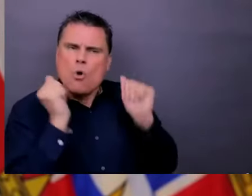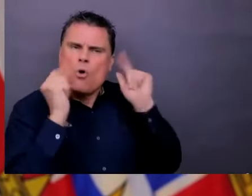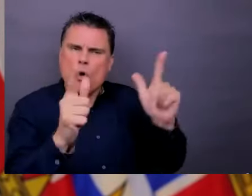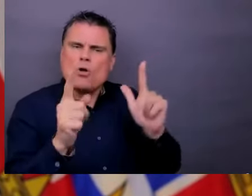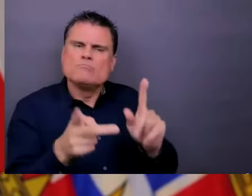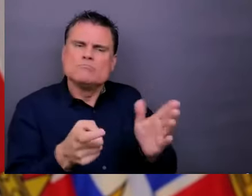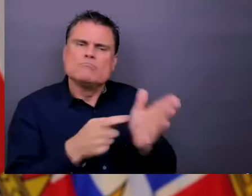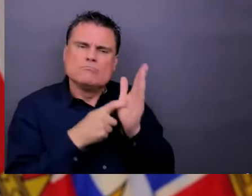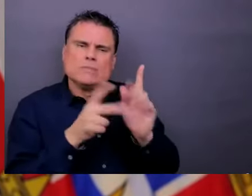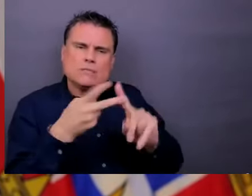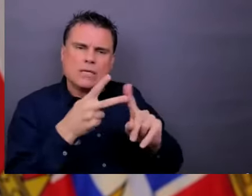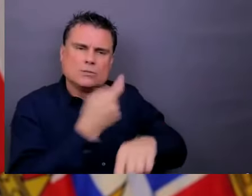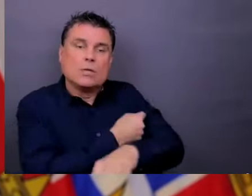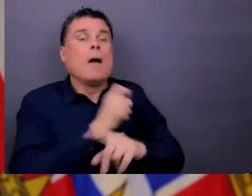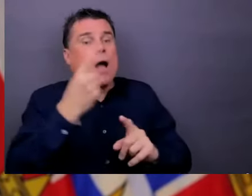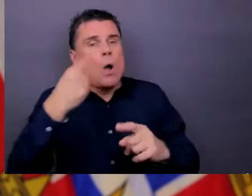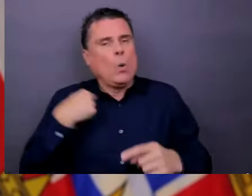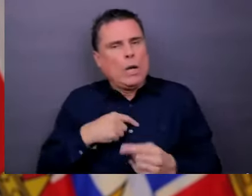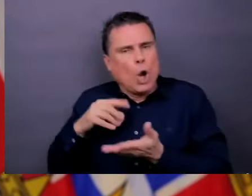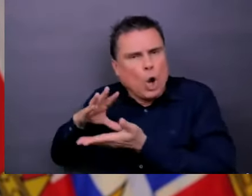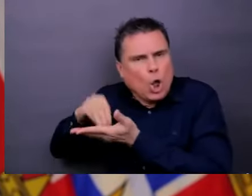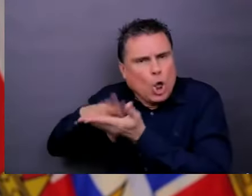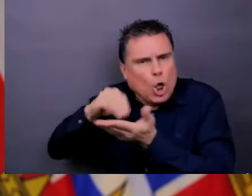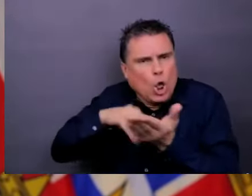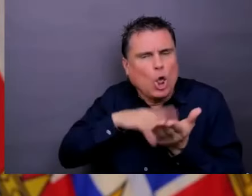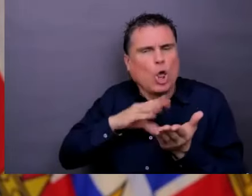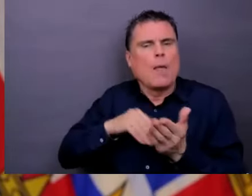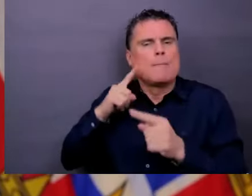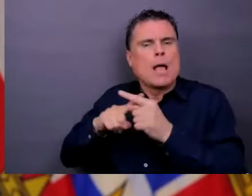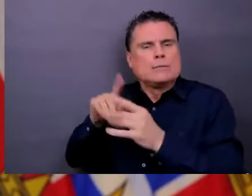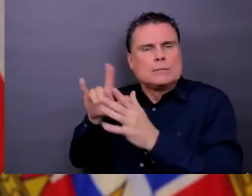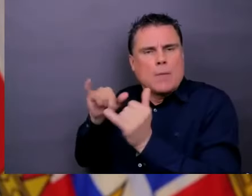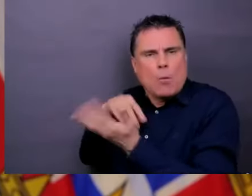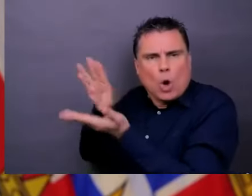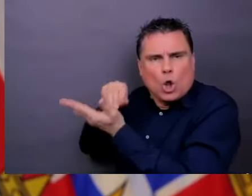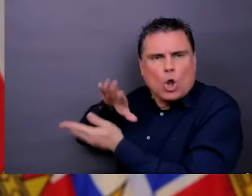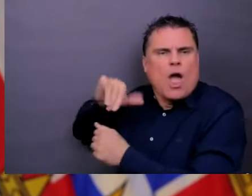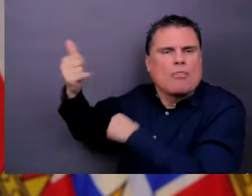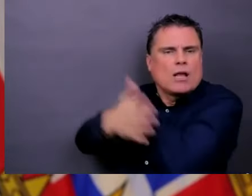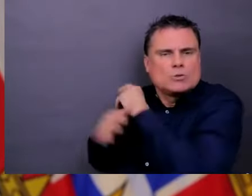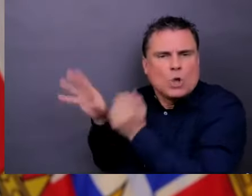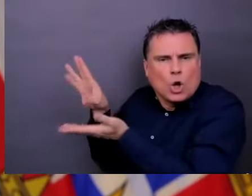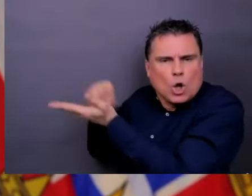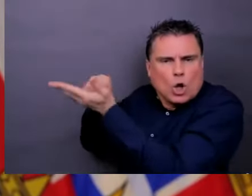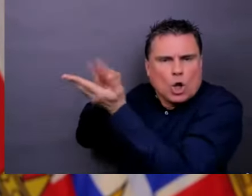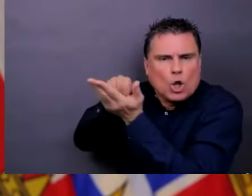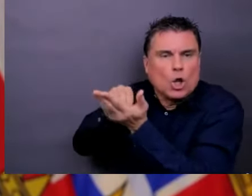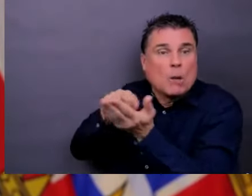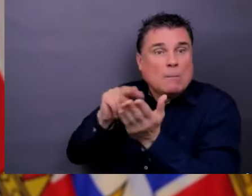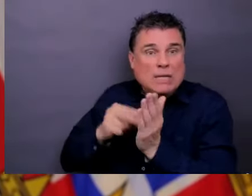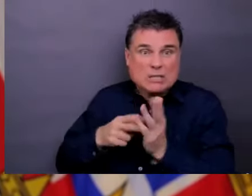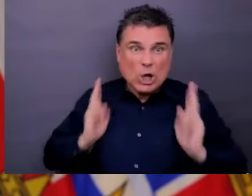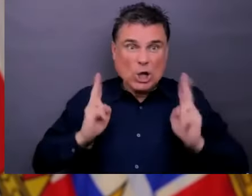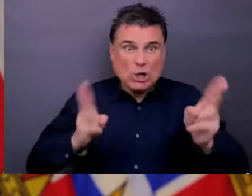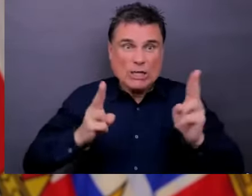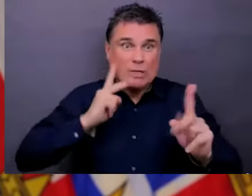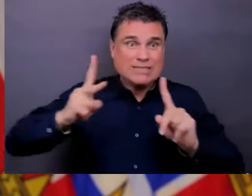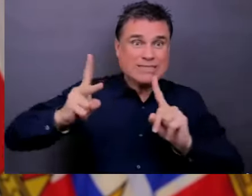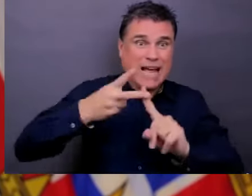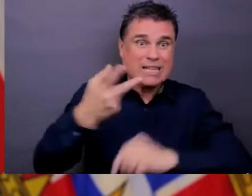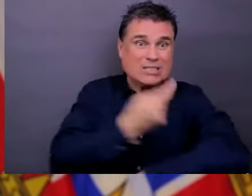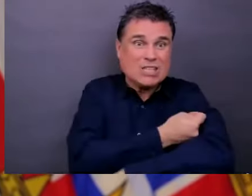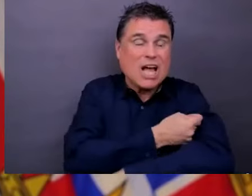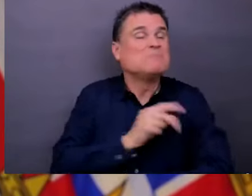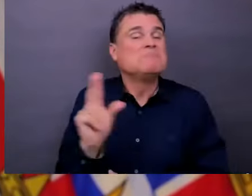and in Quebec, they're looking at 90 days or 3 months for the second dose. We know we have a buffer where